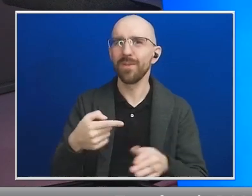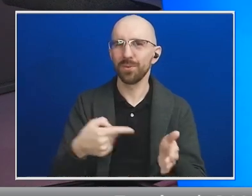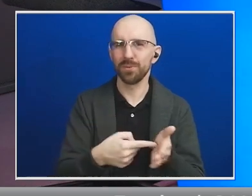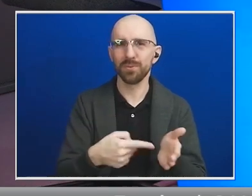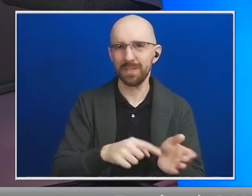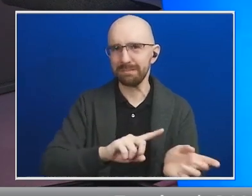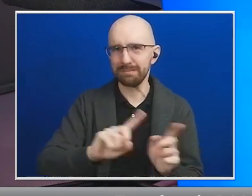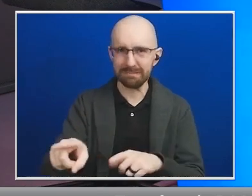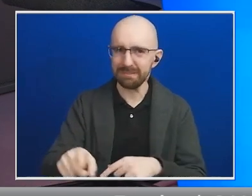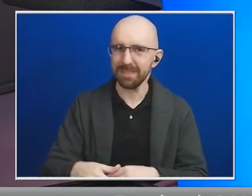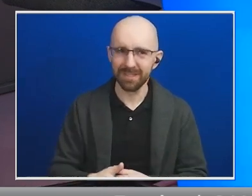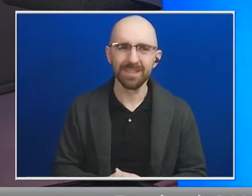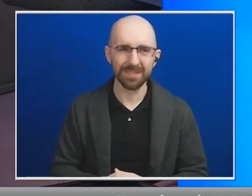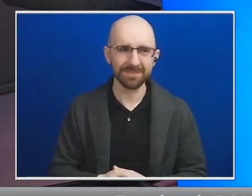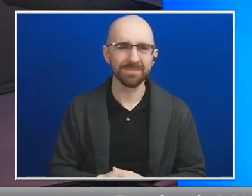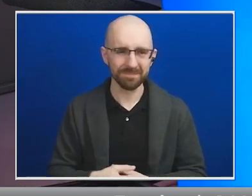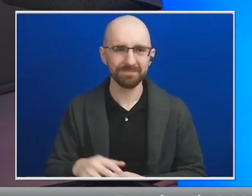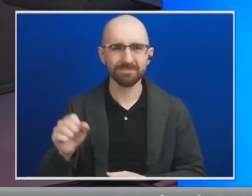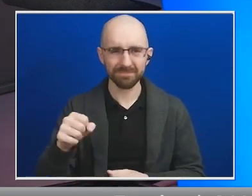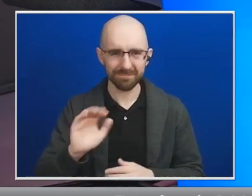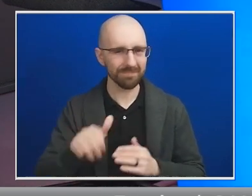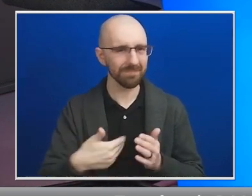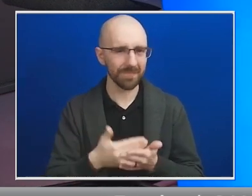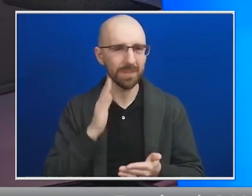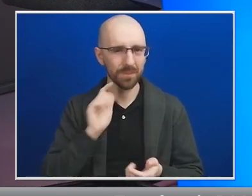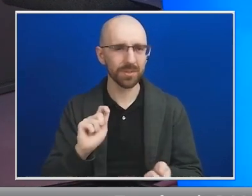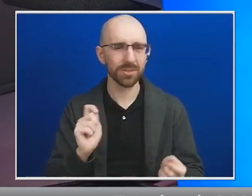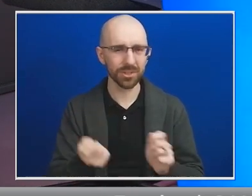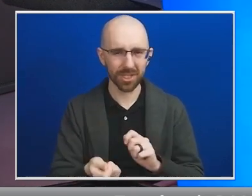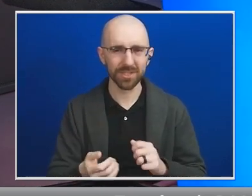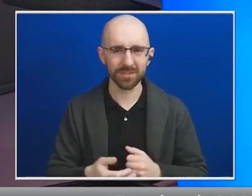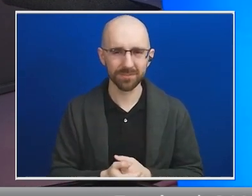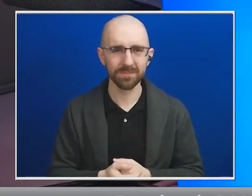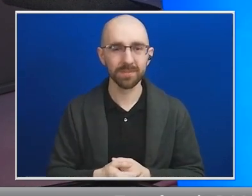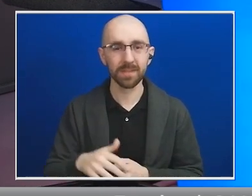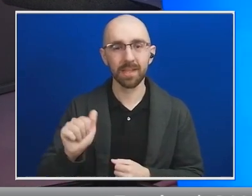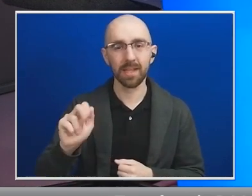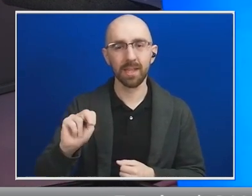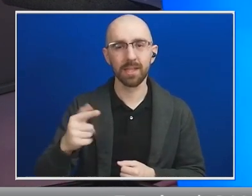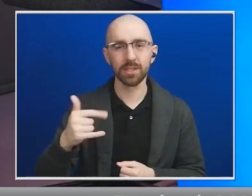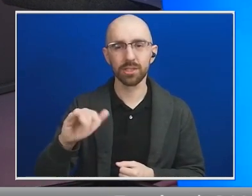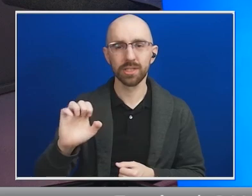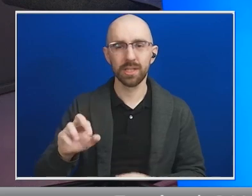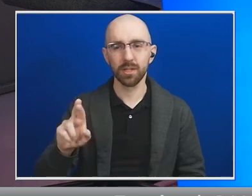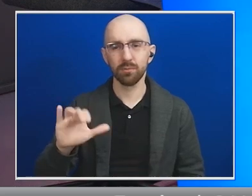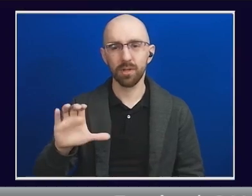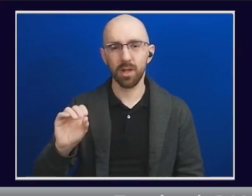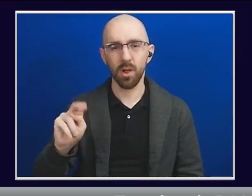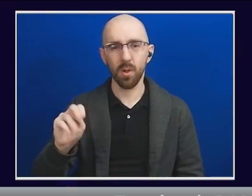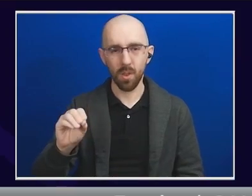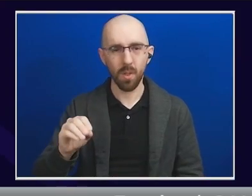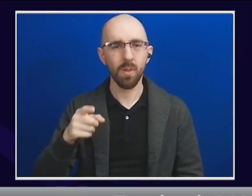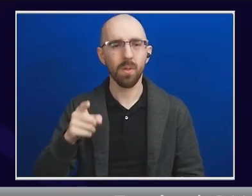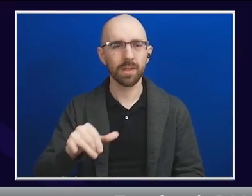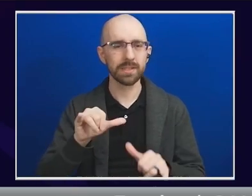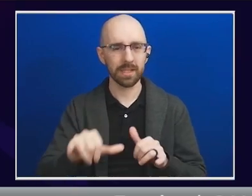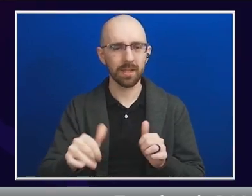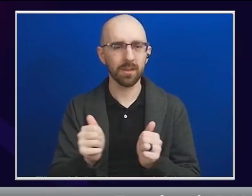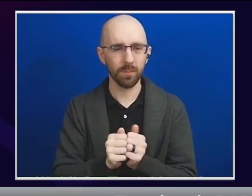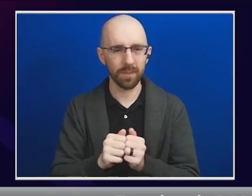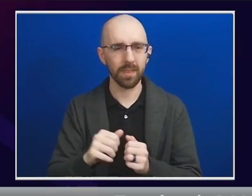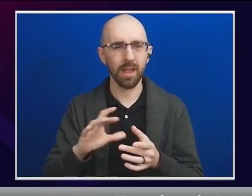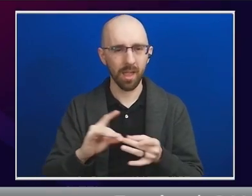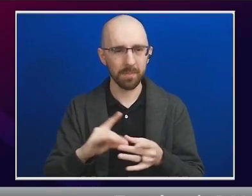what? It's all going to change. Right. So. We have Angie Racono standing by with some of the questions and comments coming in from our viewers. Good